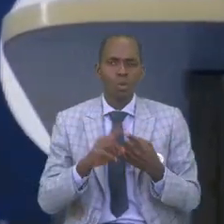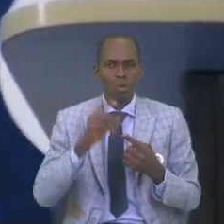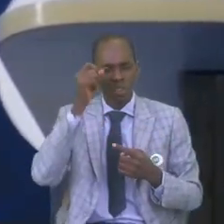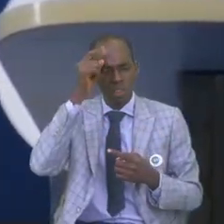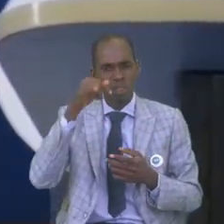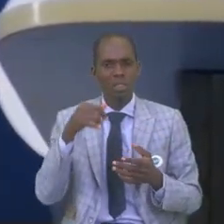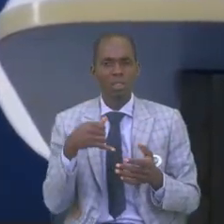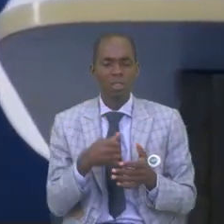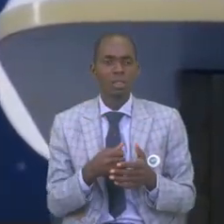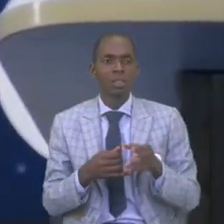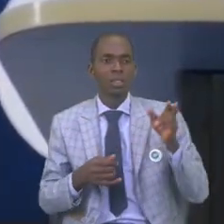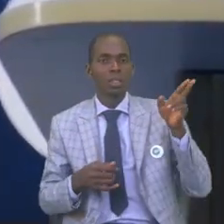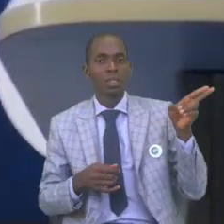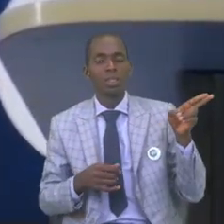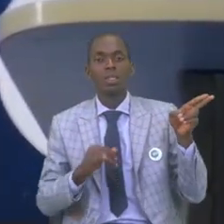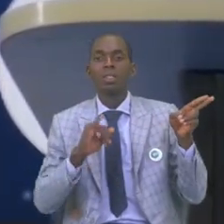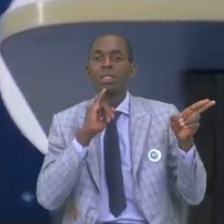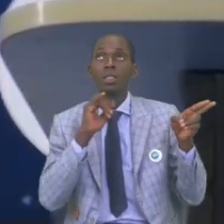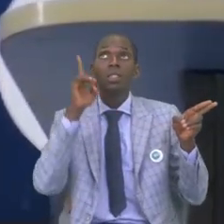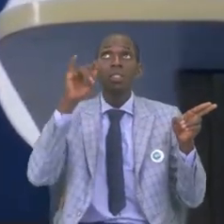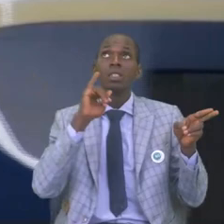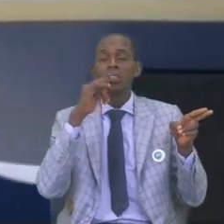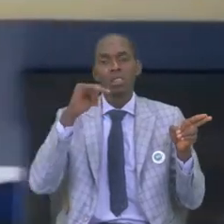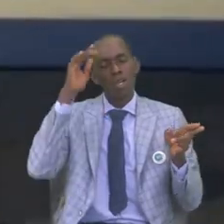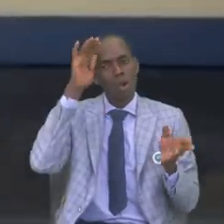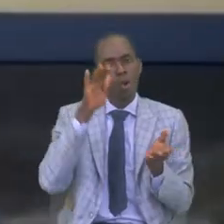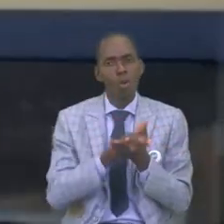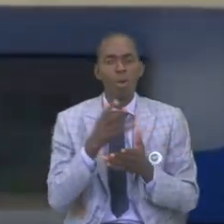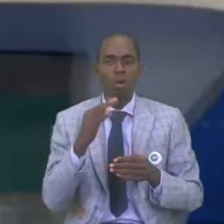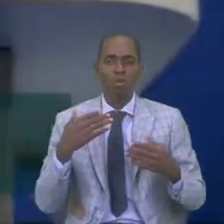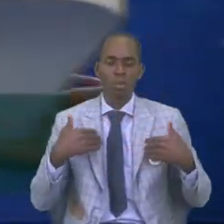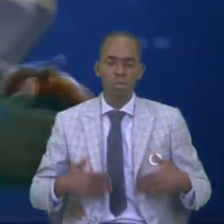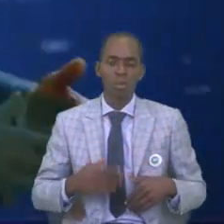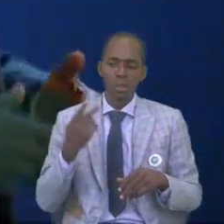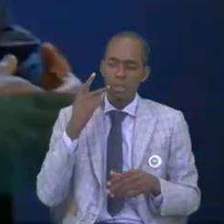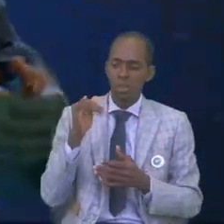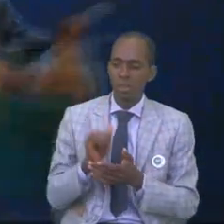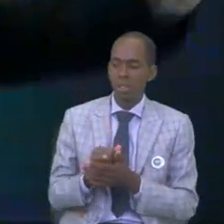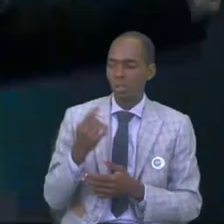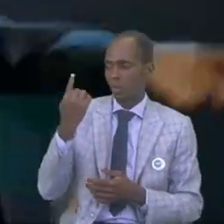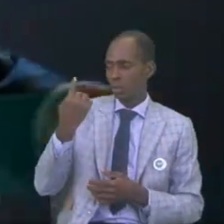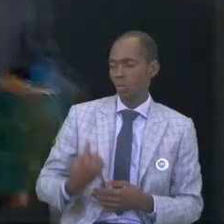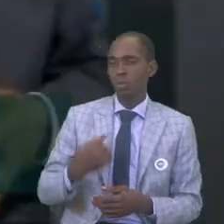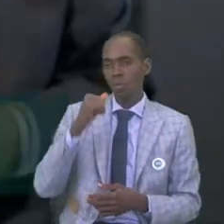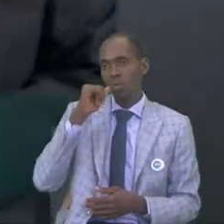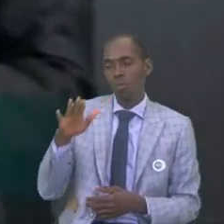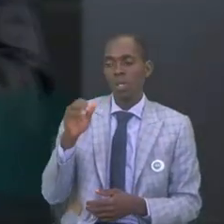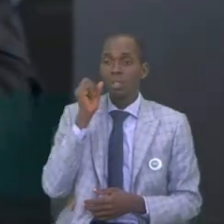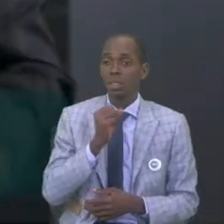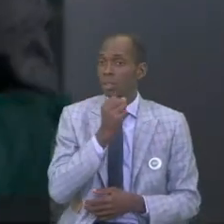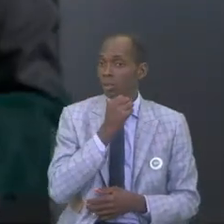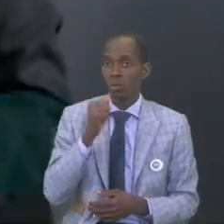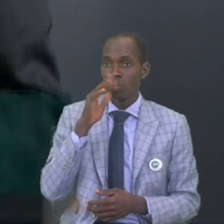there is the husband of the body. Look at that lady, single lady, and whatever she has, if